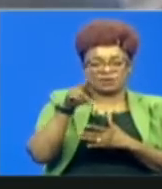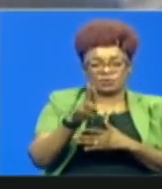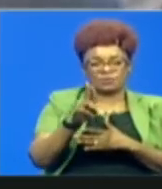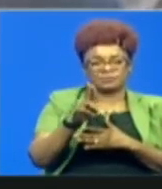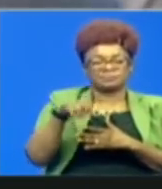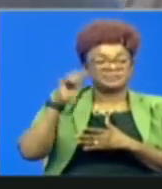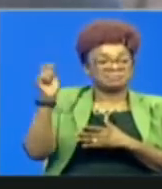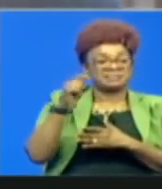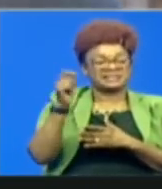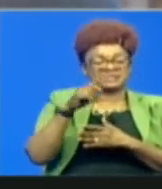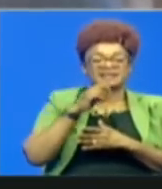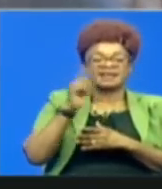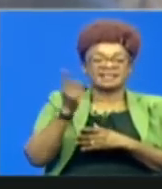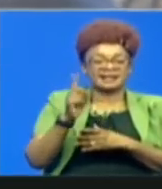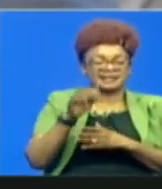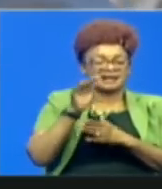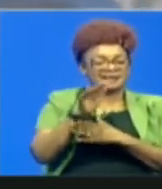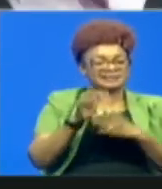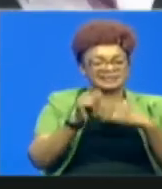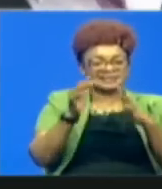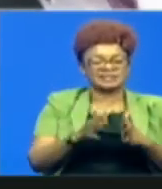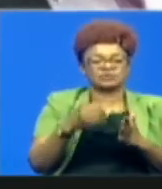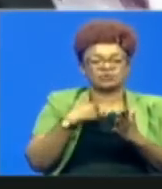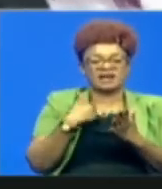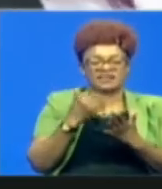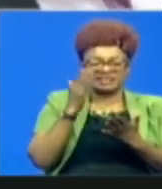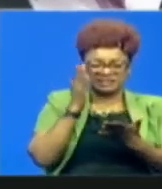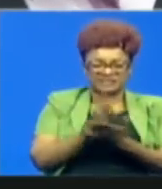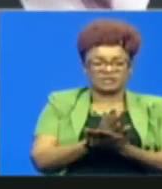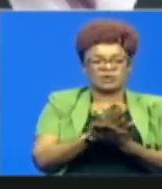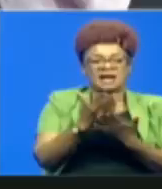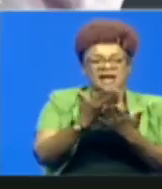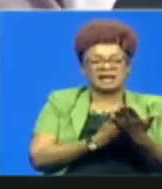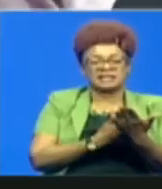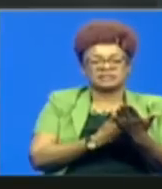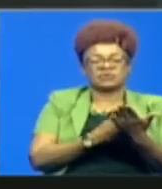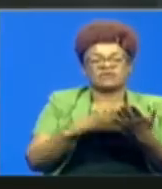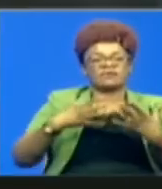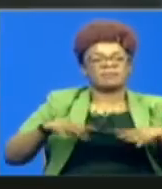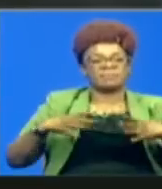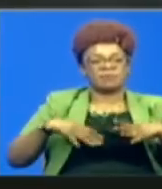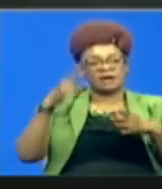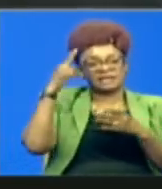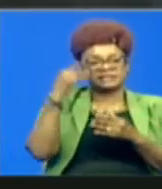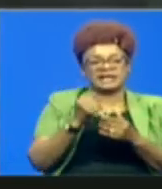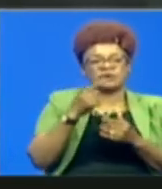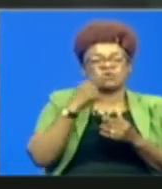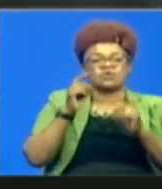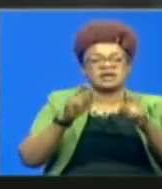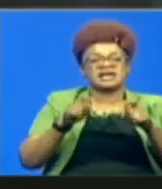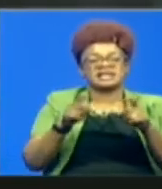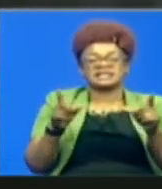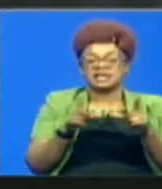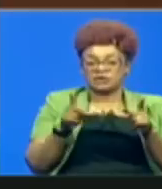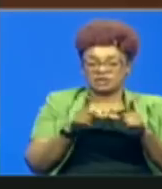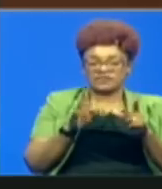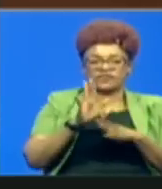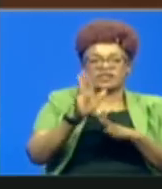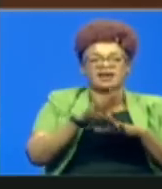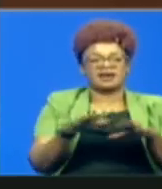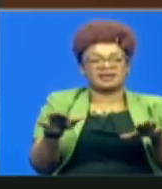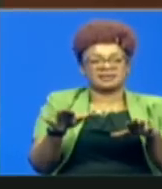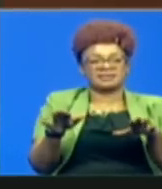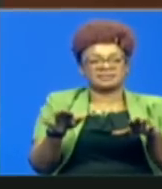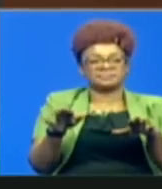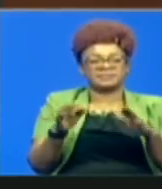Kenyatta asked the leaders to develop a genuine list of Kajiado County residents who need title deeds for their pieces of land